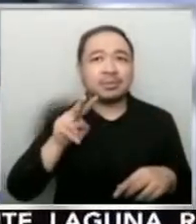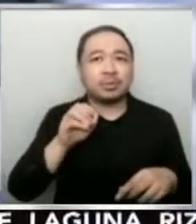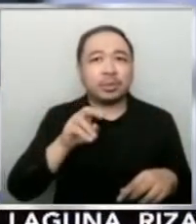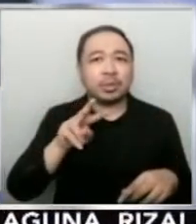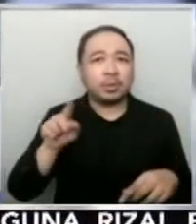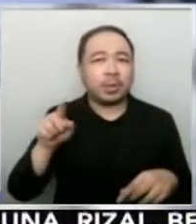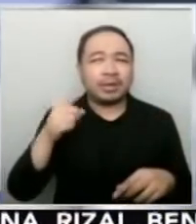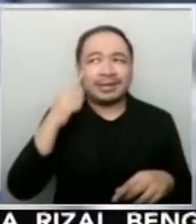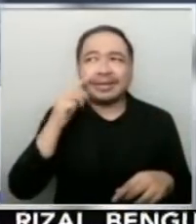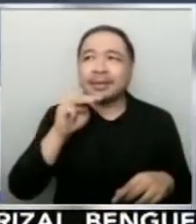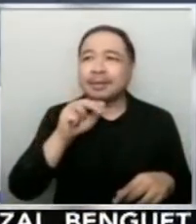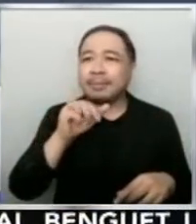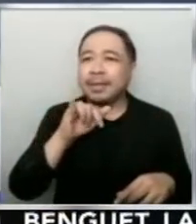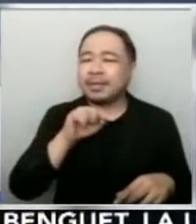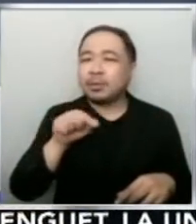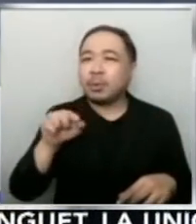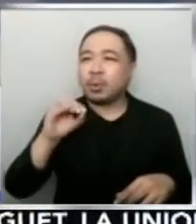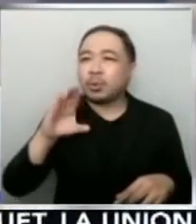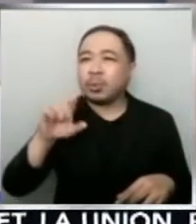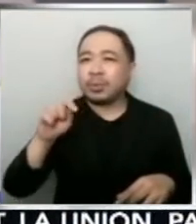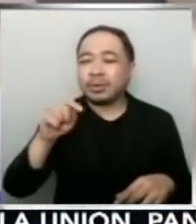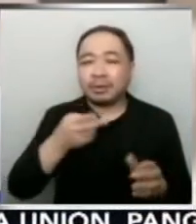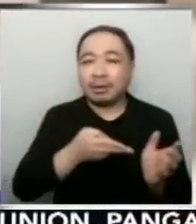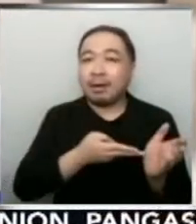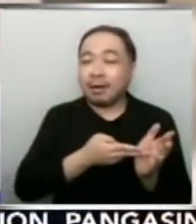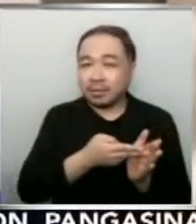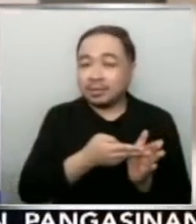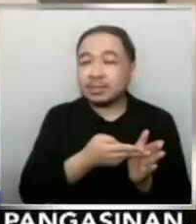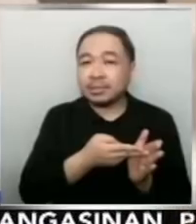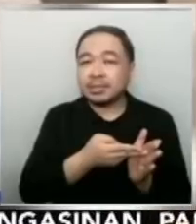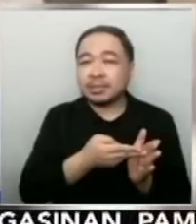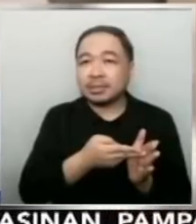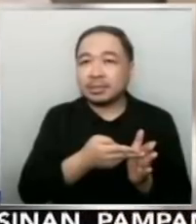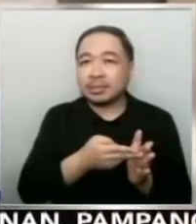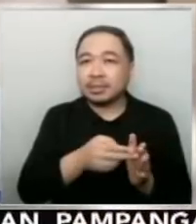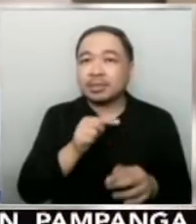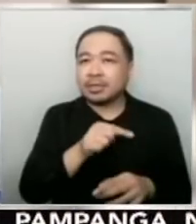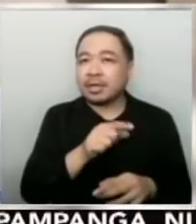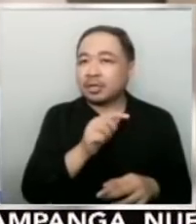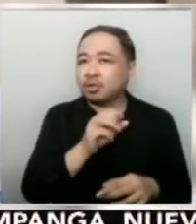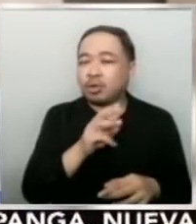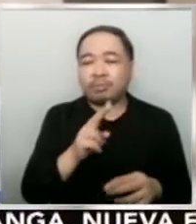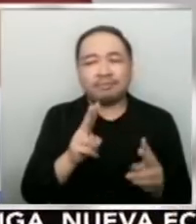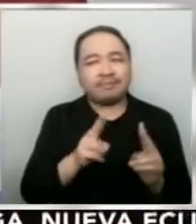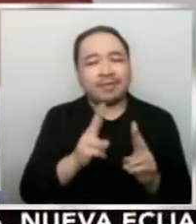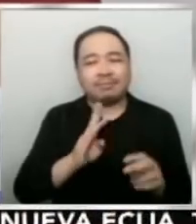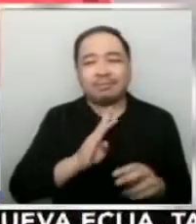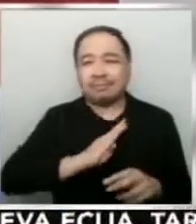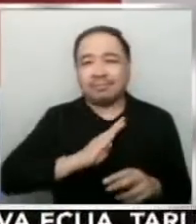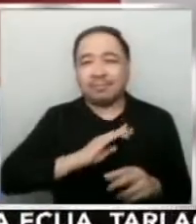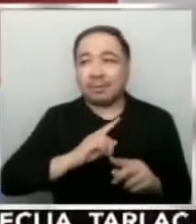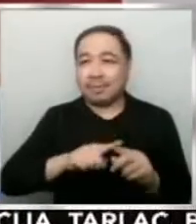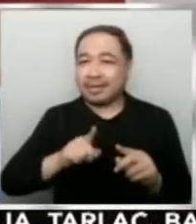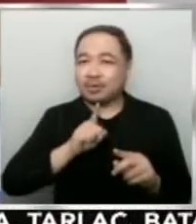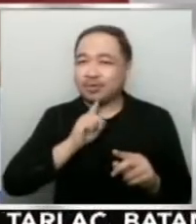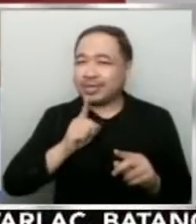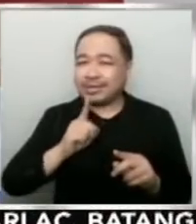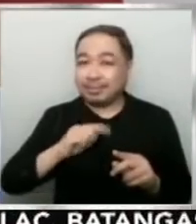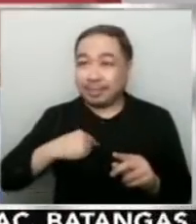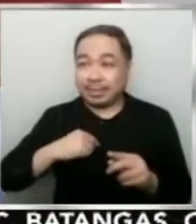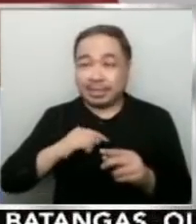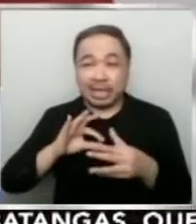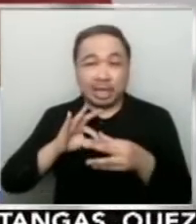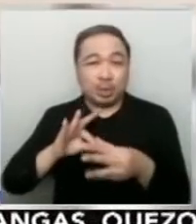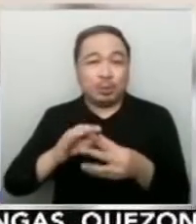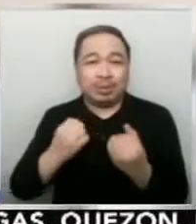and like Tom is super mabait and everything, but I wasn't really that close with him. Kaya naman giit ni Kelley,